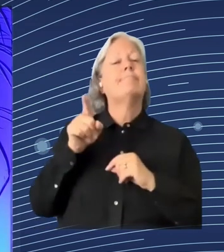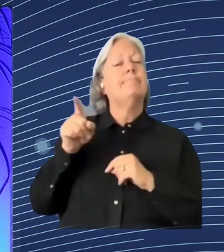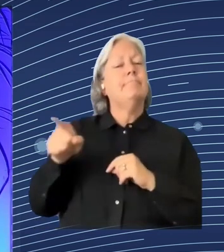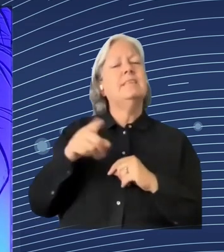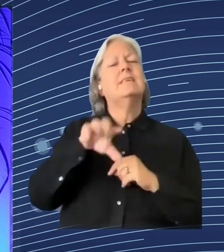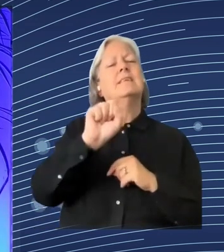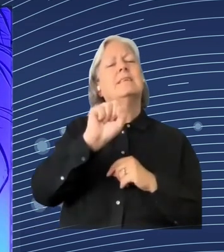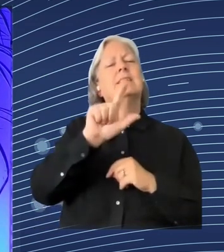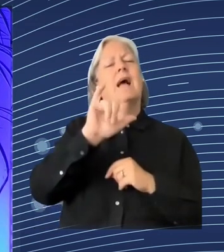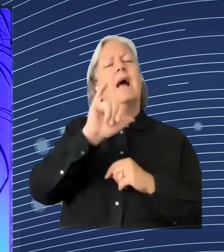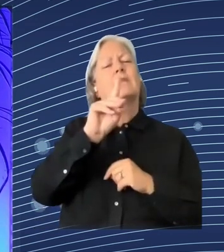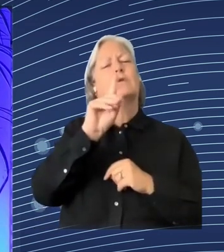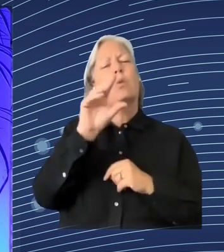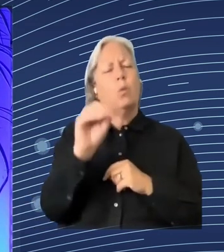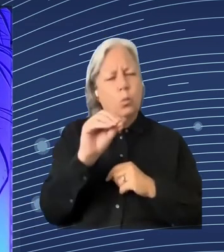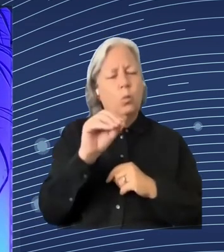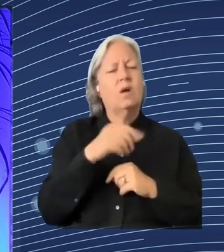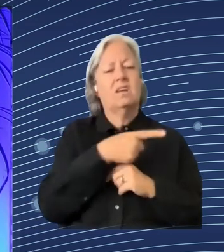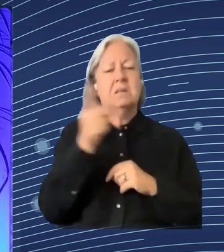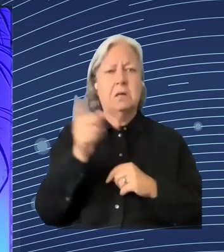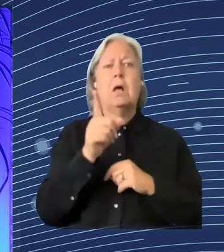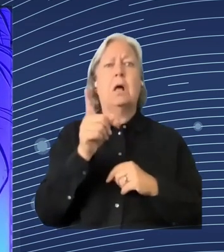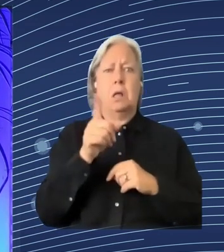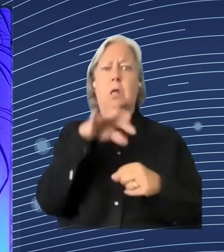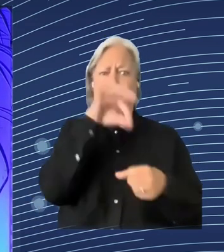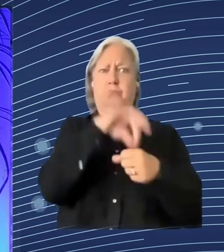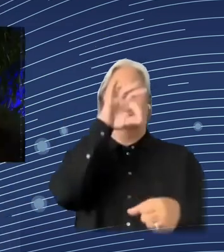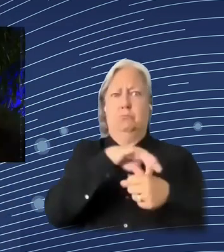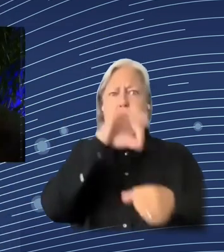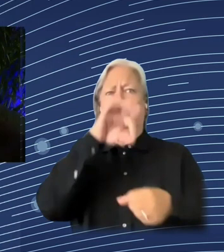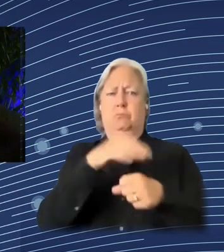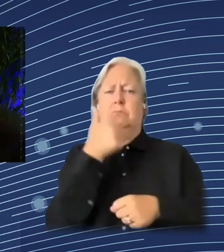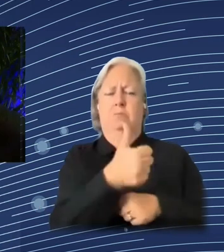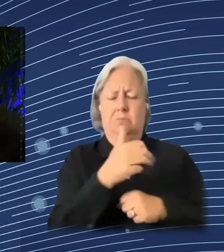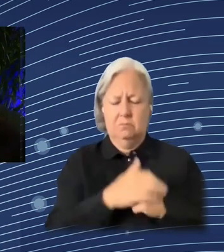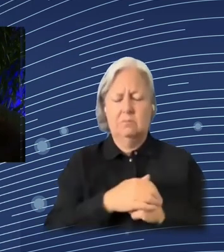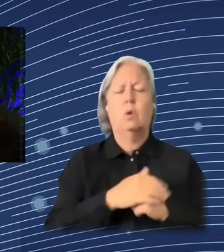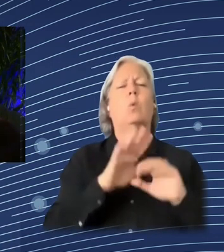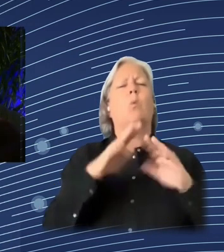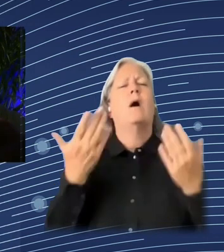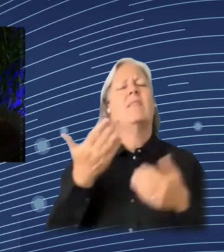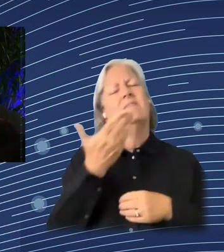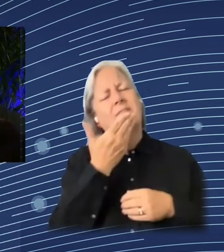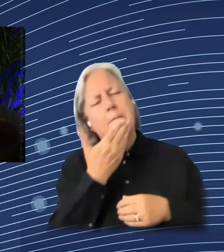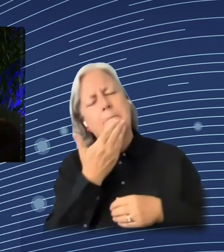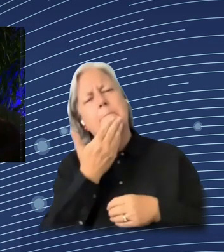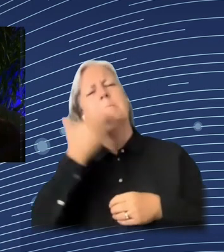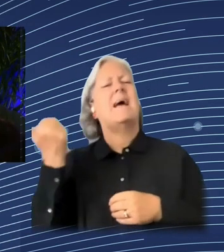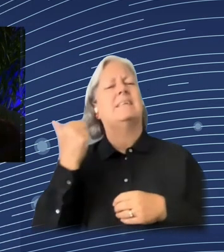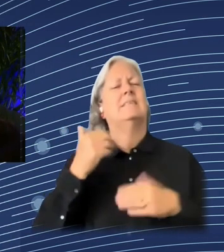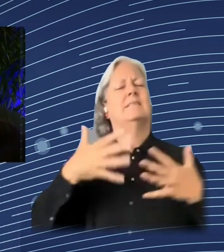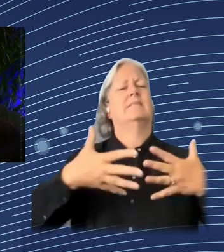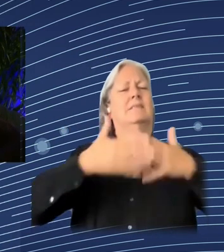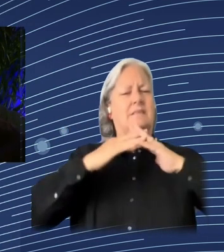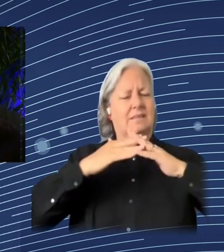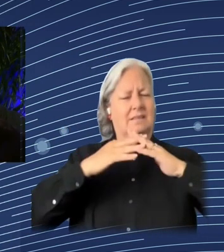This one is also voted for a number of times. What was the best implementation of an ethical use of AI you have